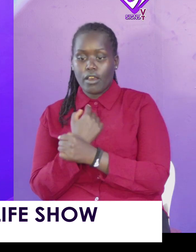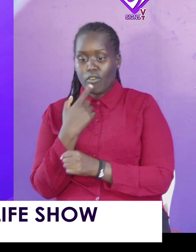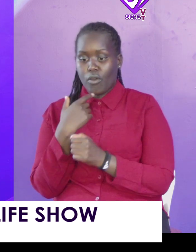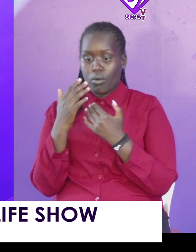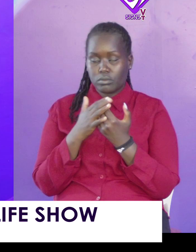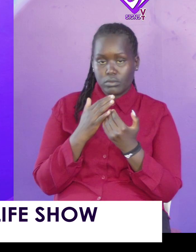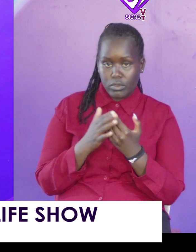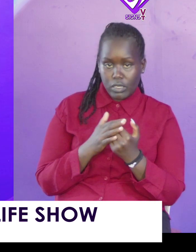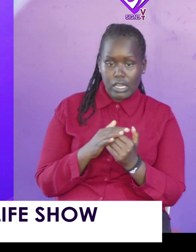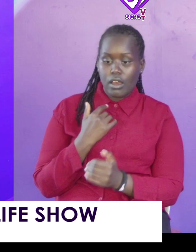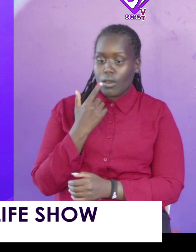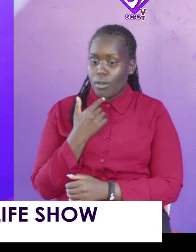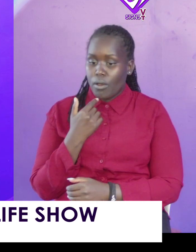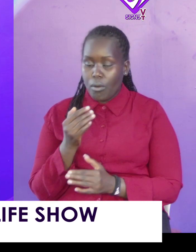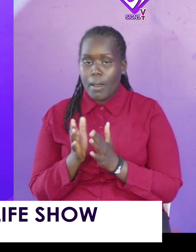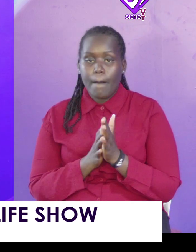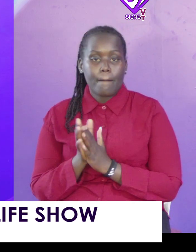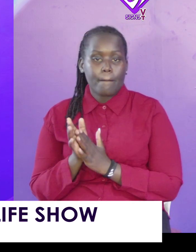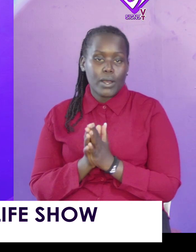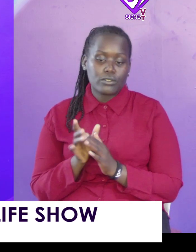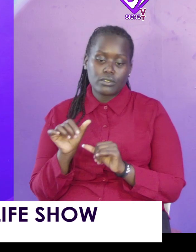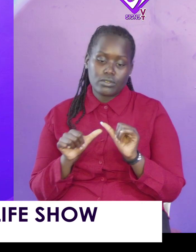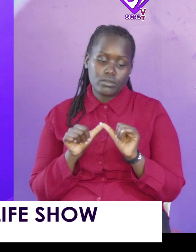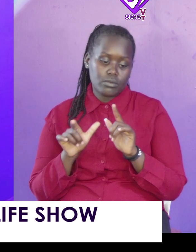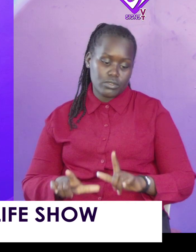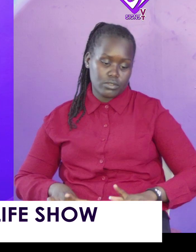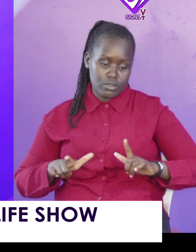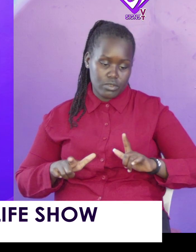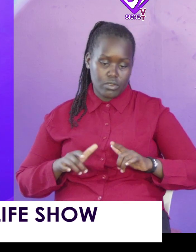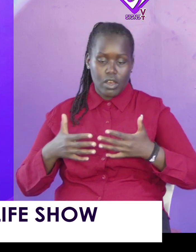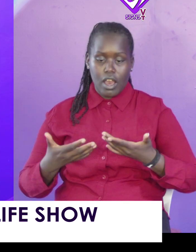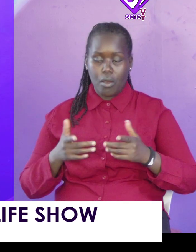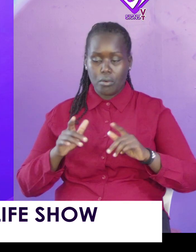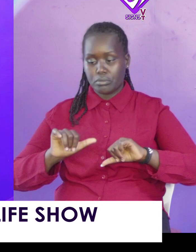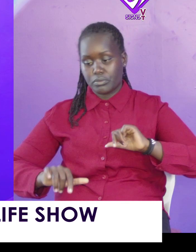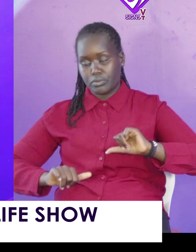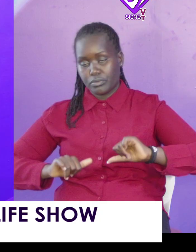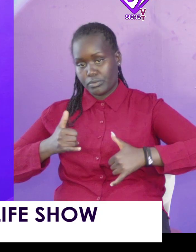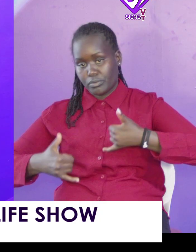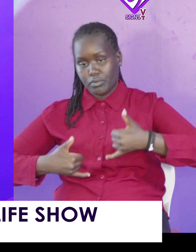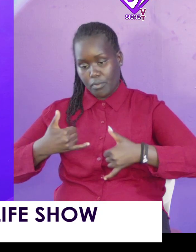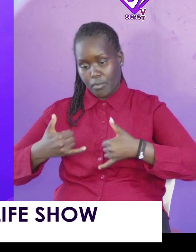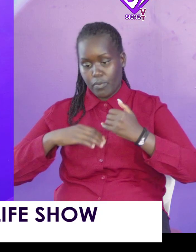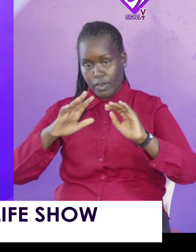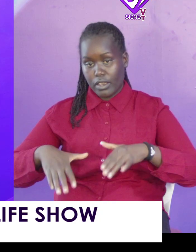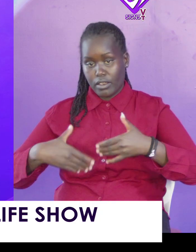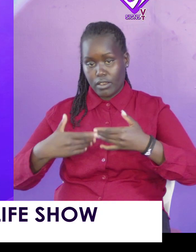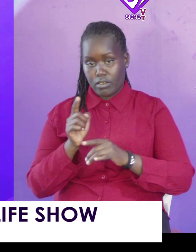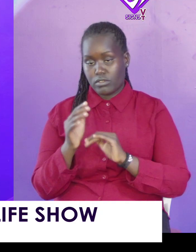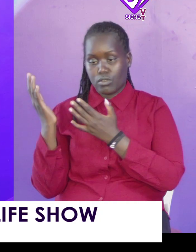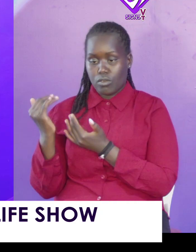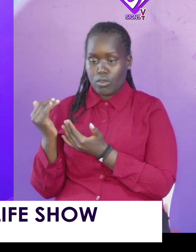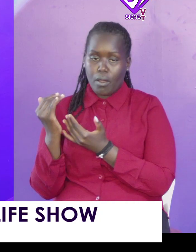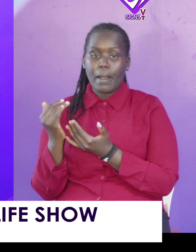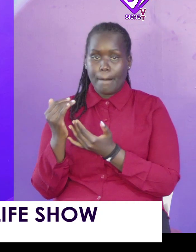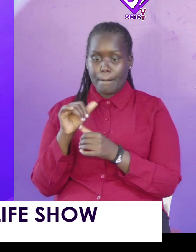care, who are passionate about life. Oh, how I enjoy it. It gives you hope. You need to